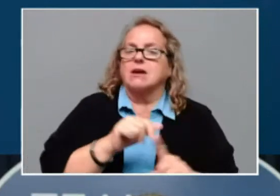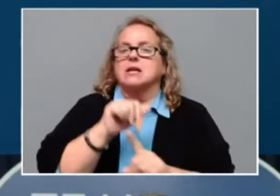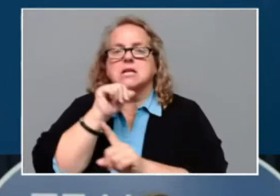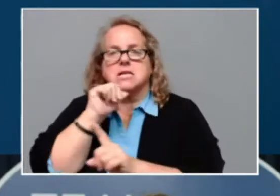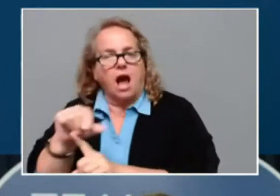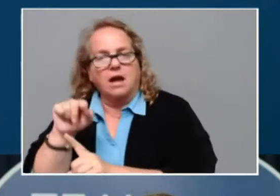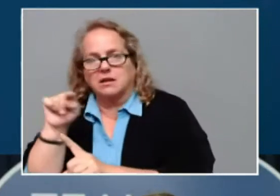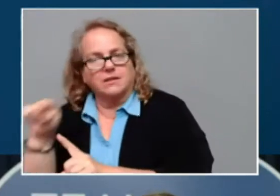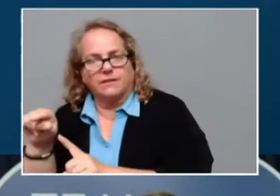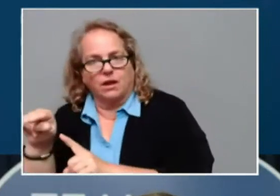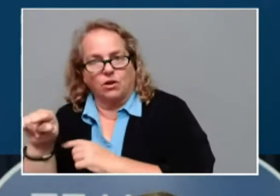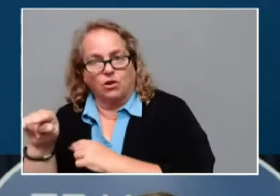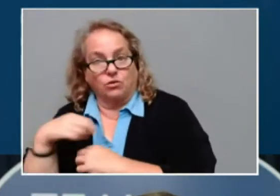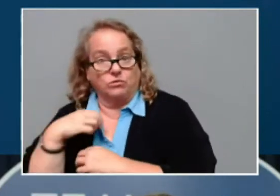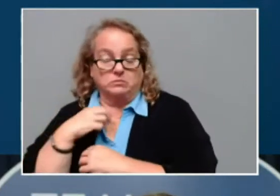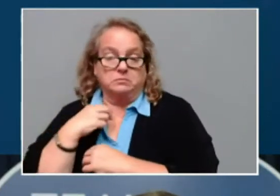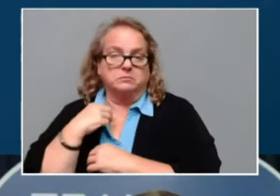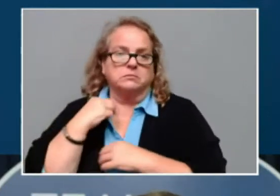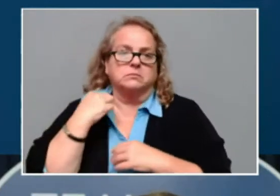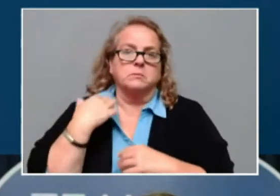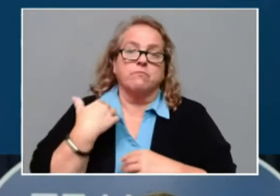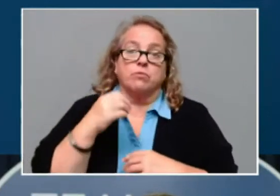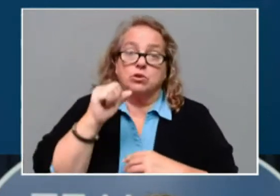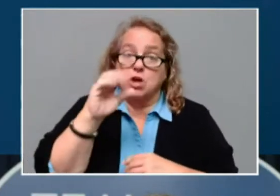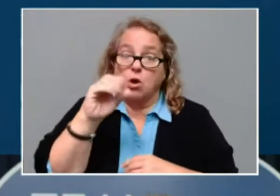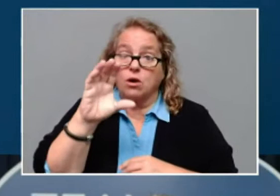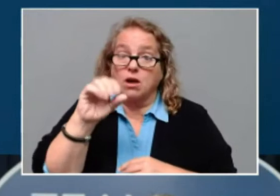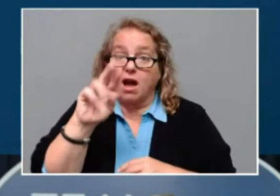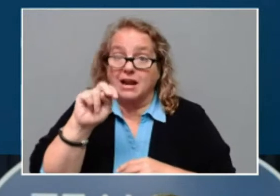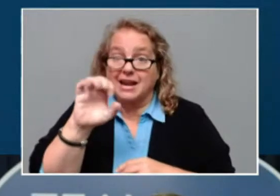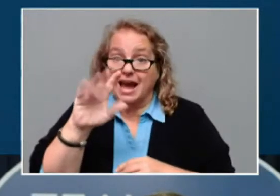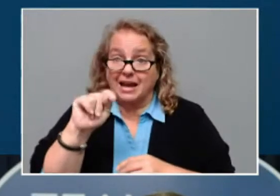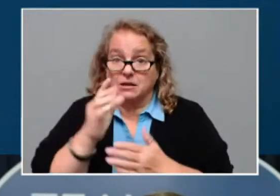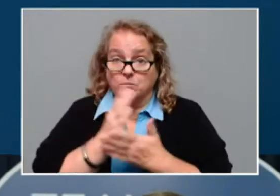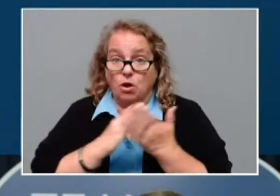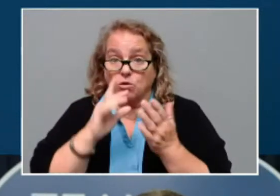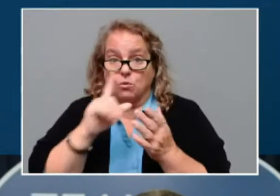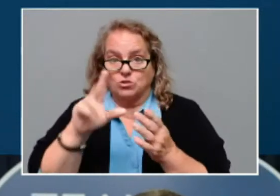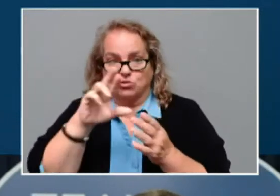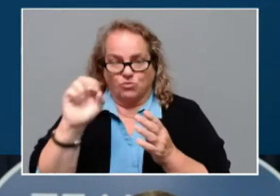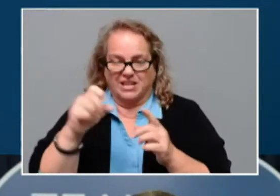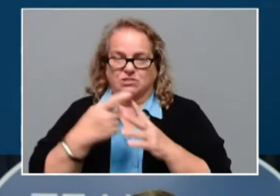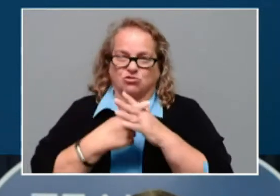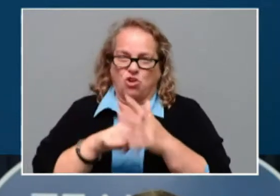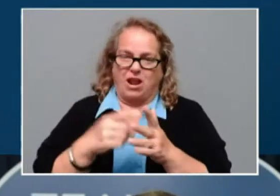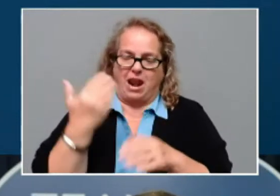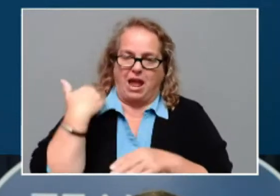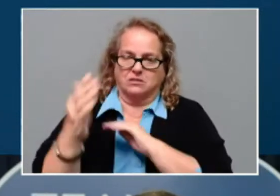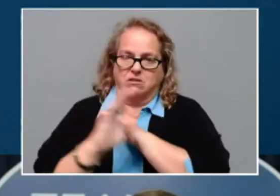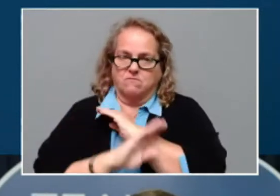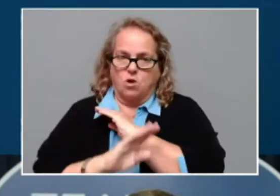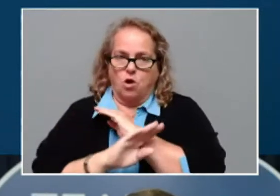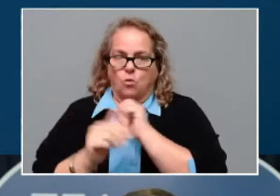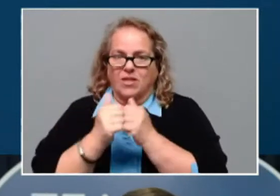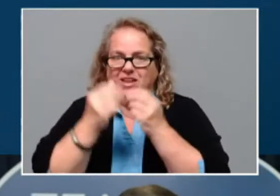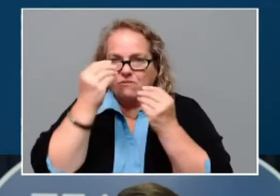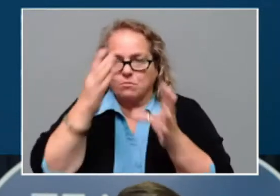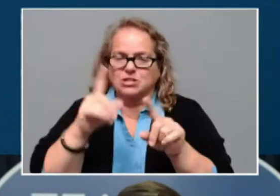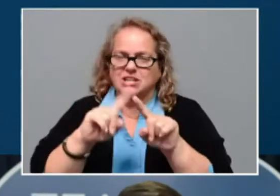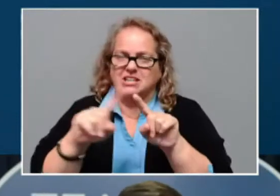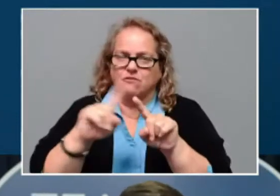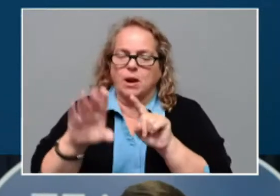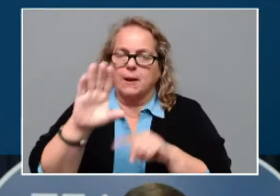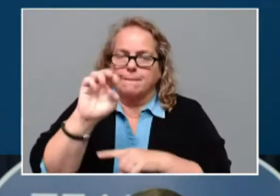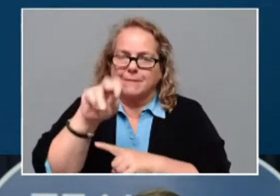others. So the Connect portal was relaunched last fall with information about a range of benefits and resources, such as where to